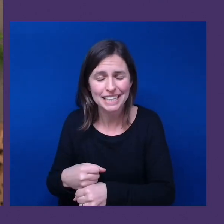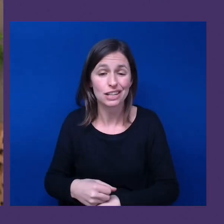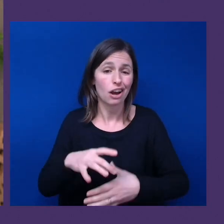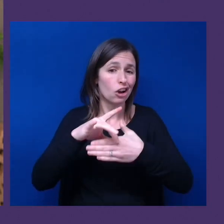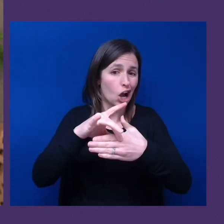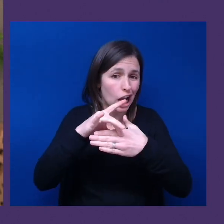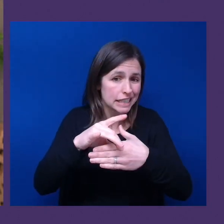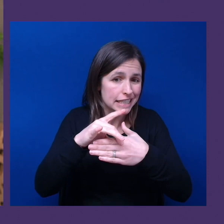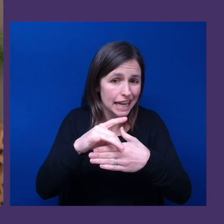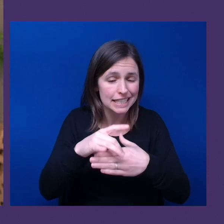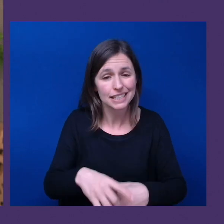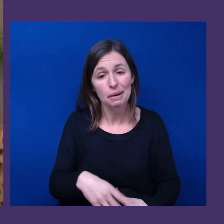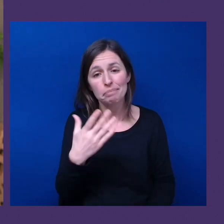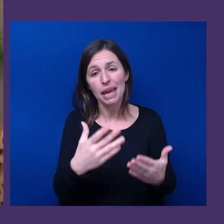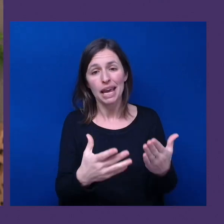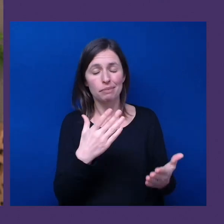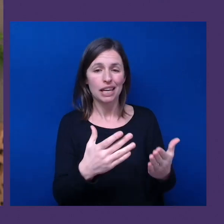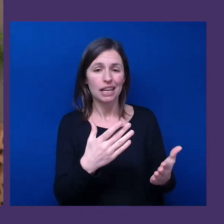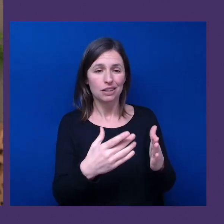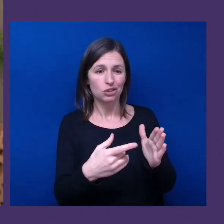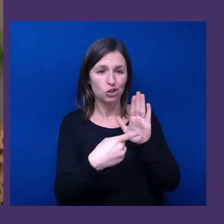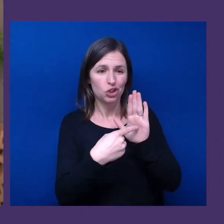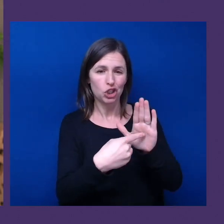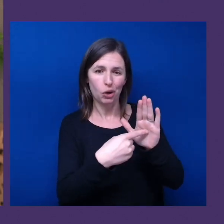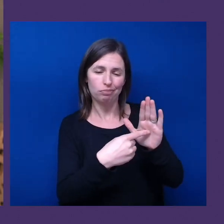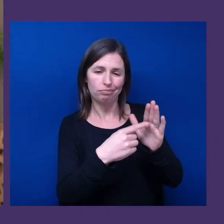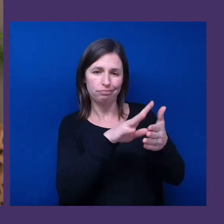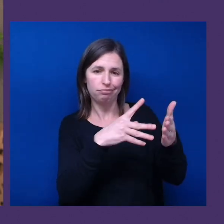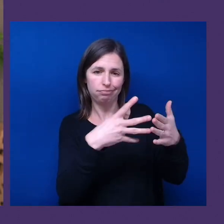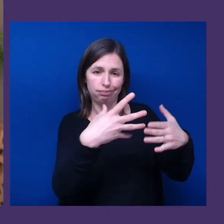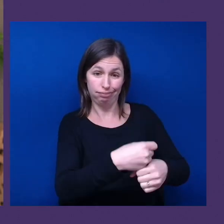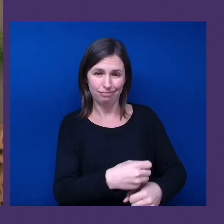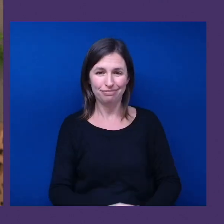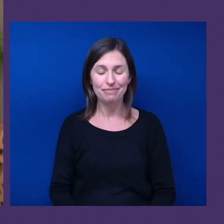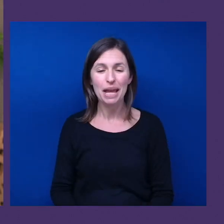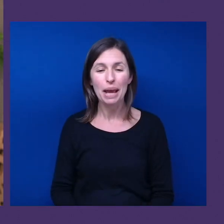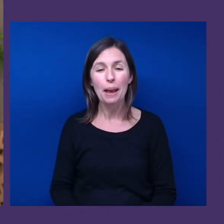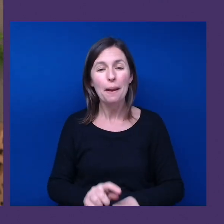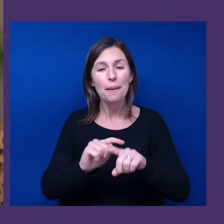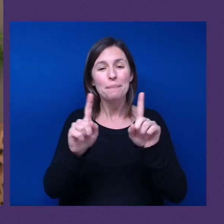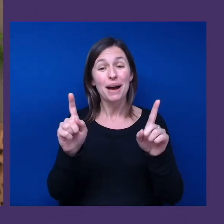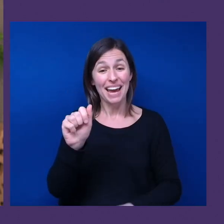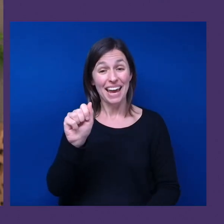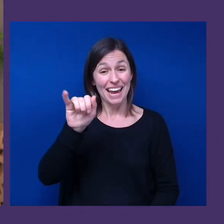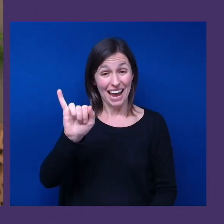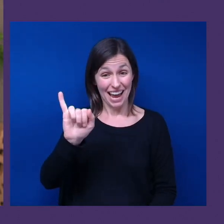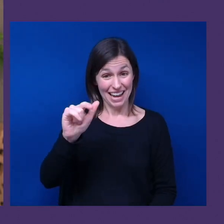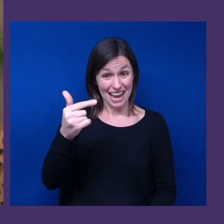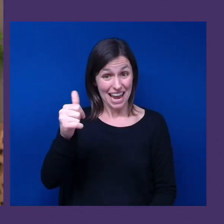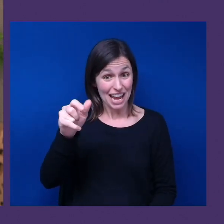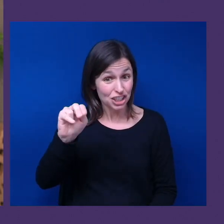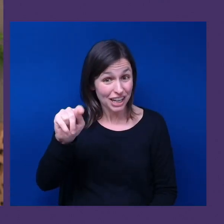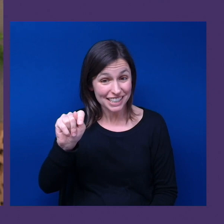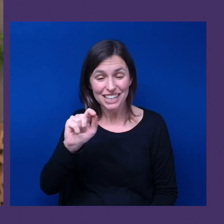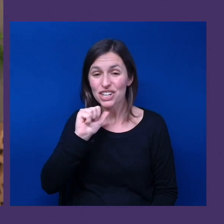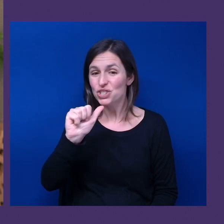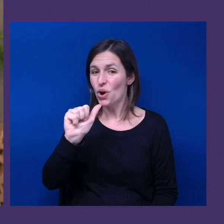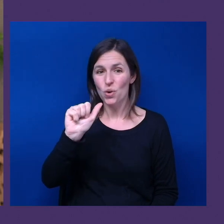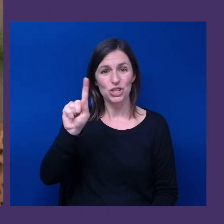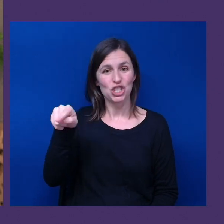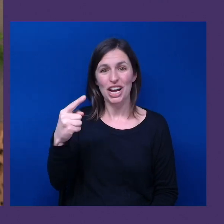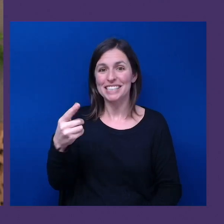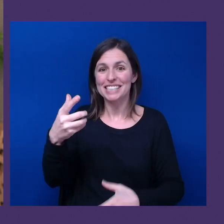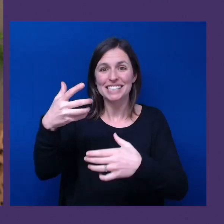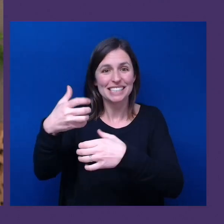you. But agents are a type of AI that don't just answer questions and generate content, they can do